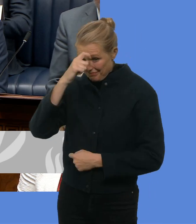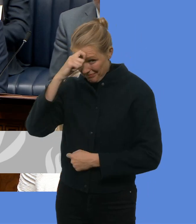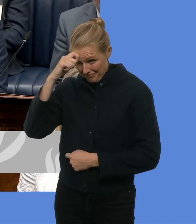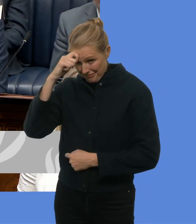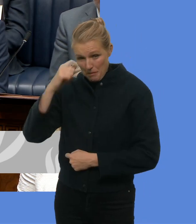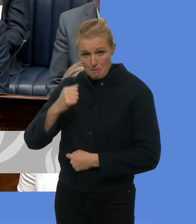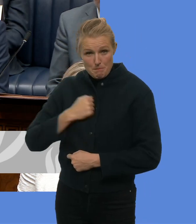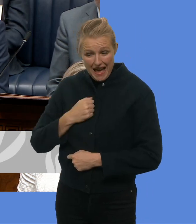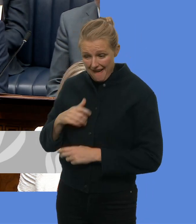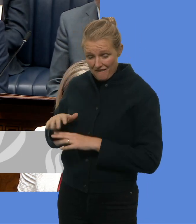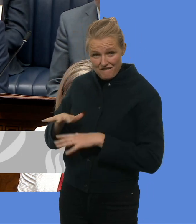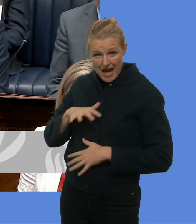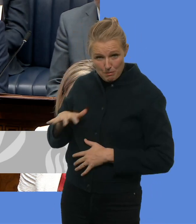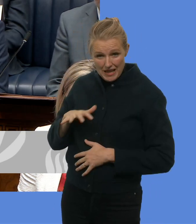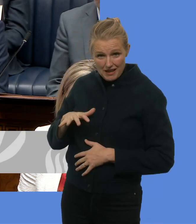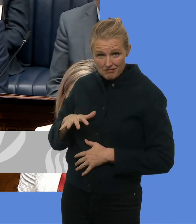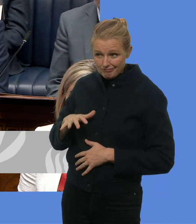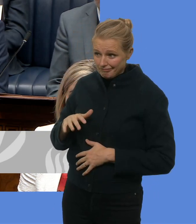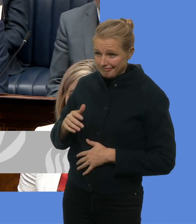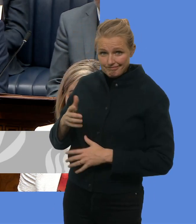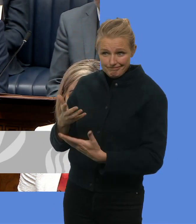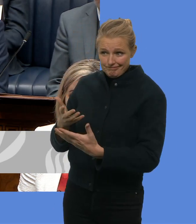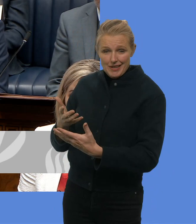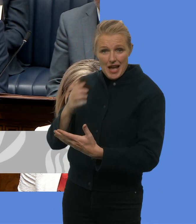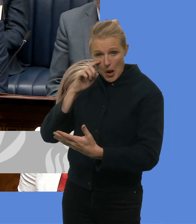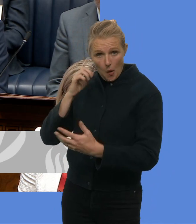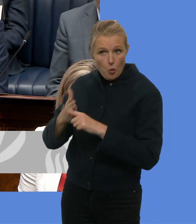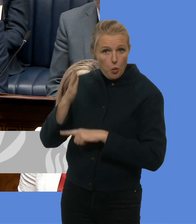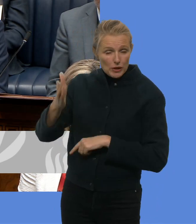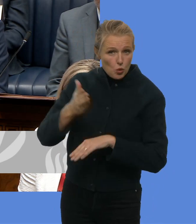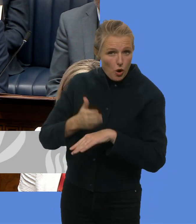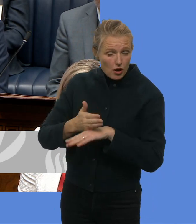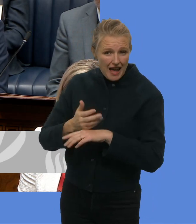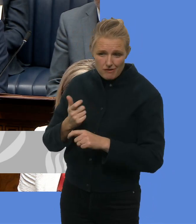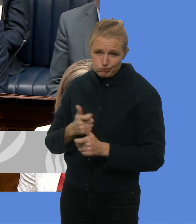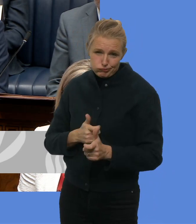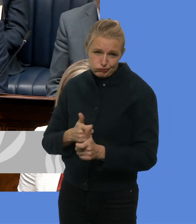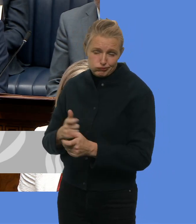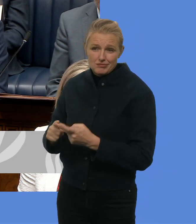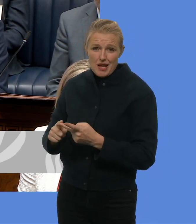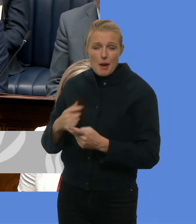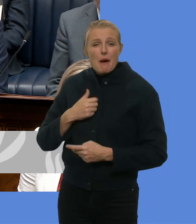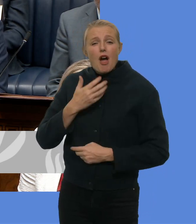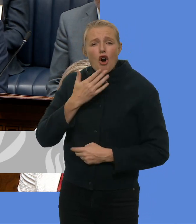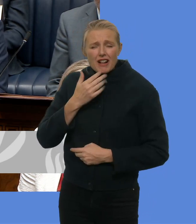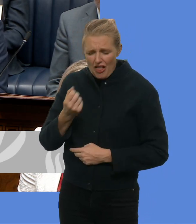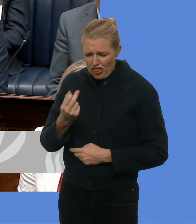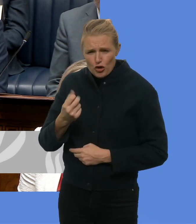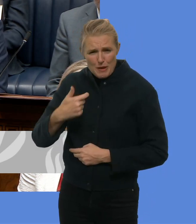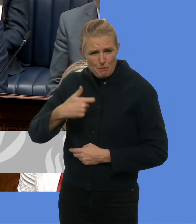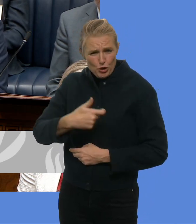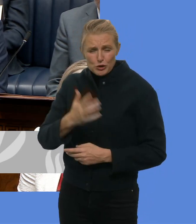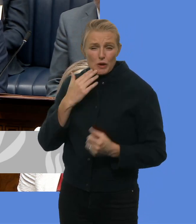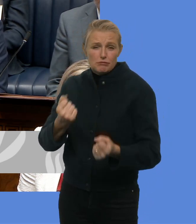prison, served in the H blocks, shot at going to work. My uncle took 13 bullets as he drove down